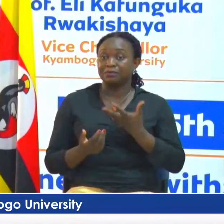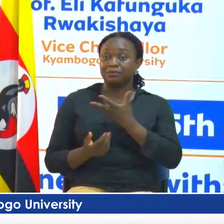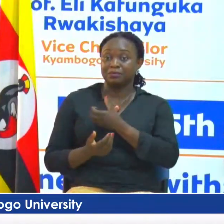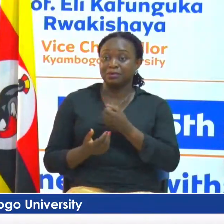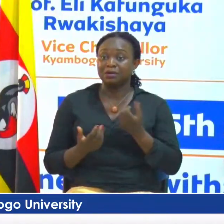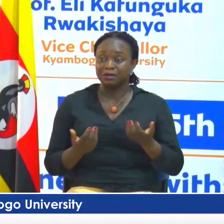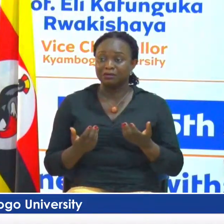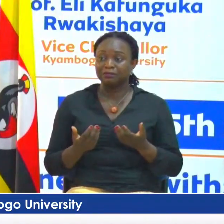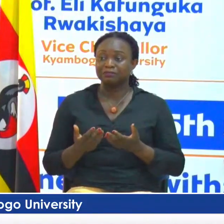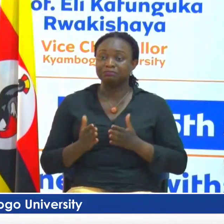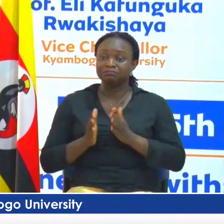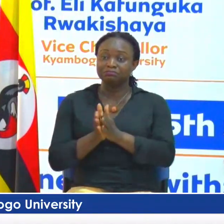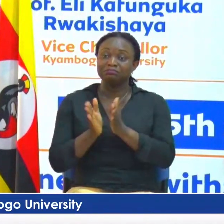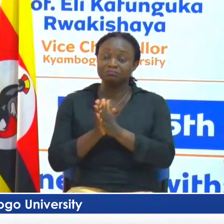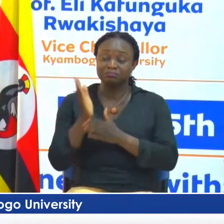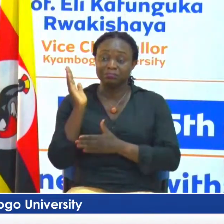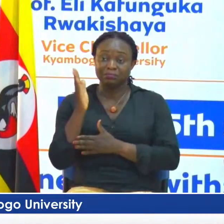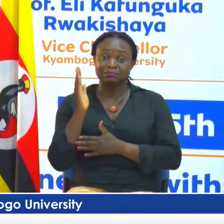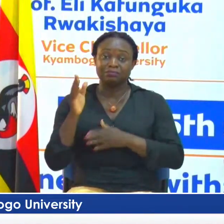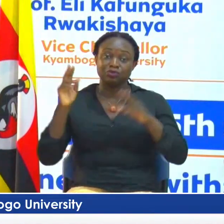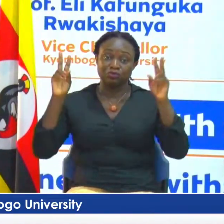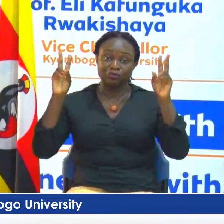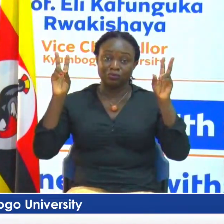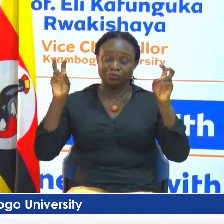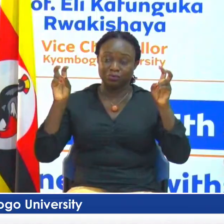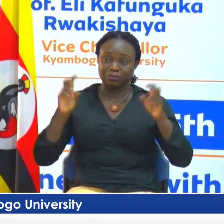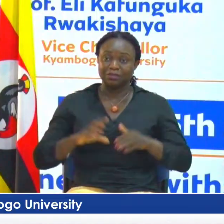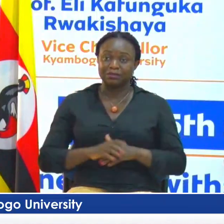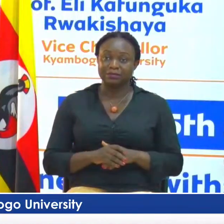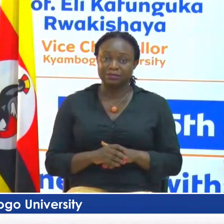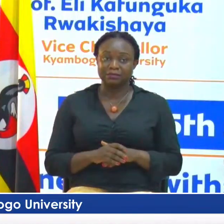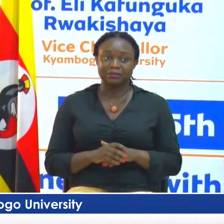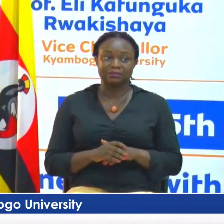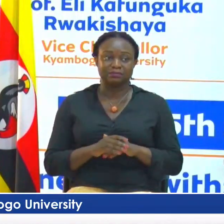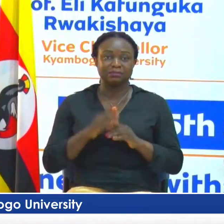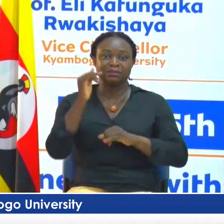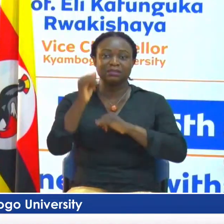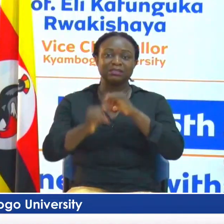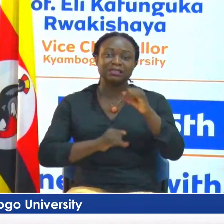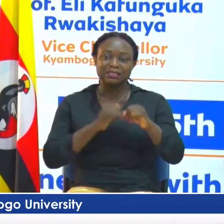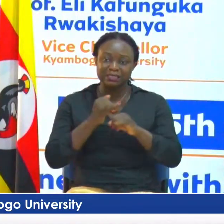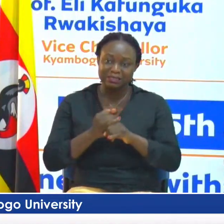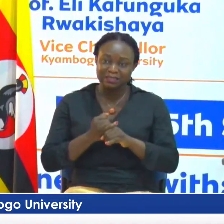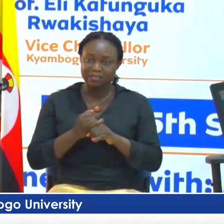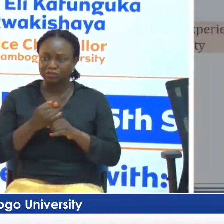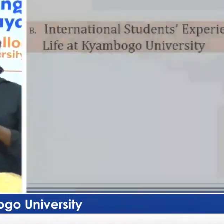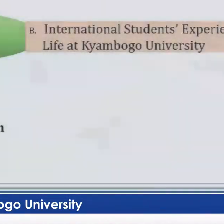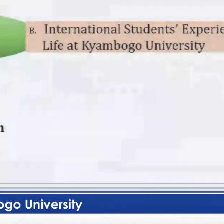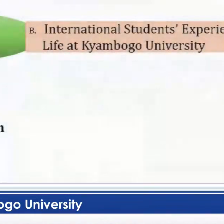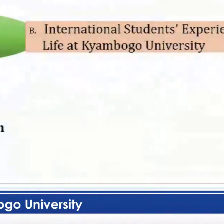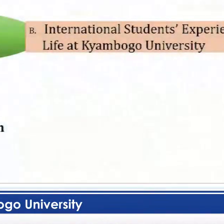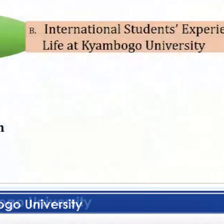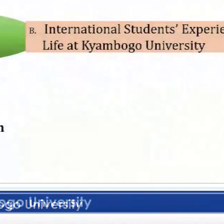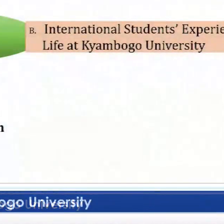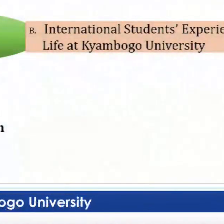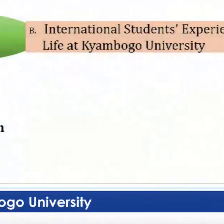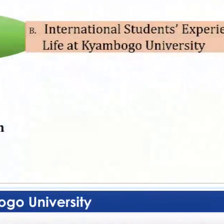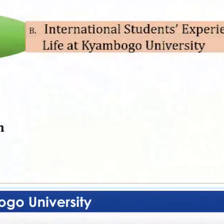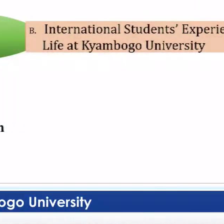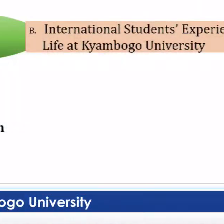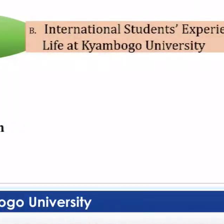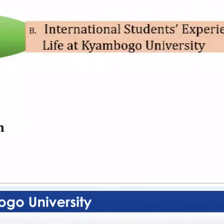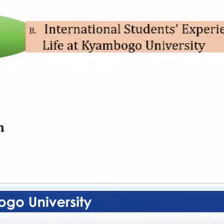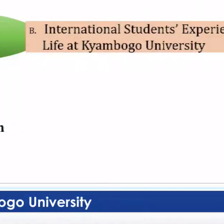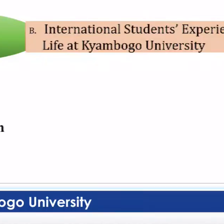on the topic about the international students' experience at Kyambogo